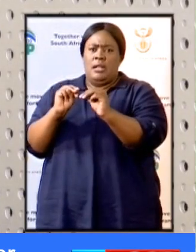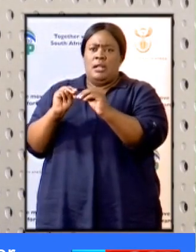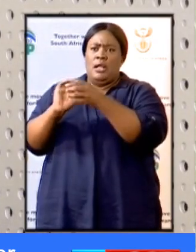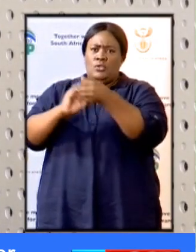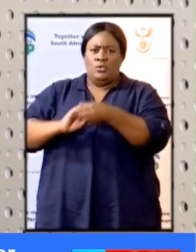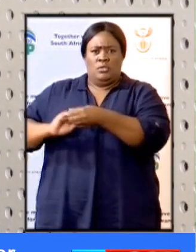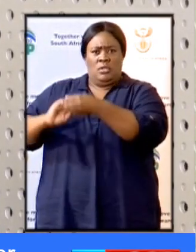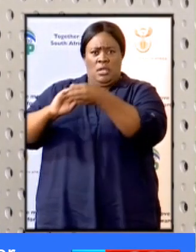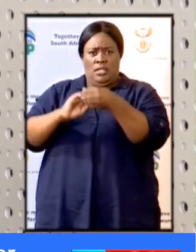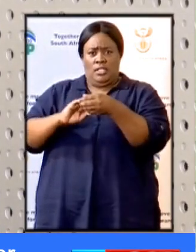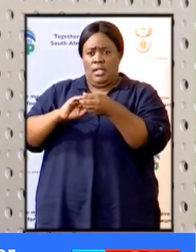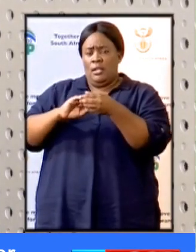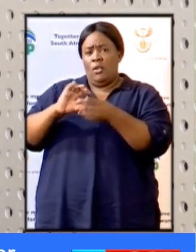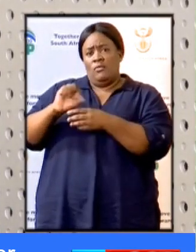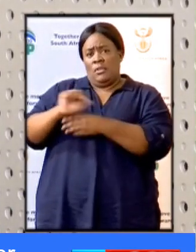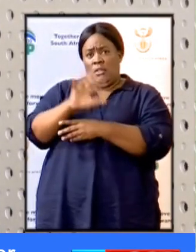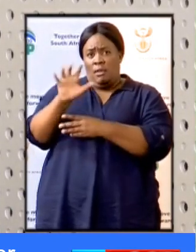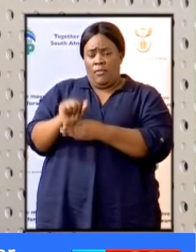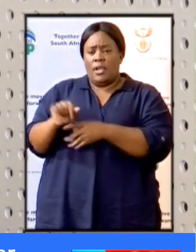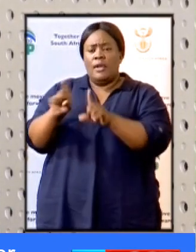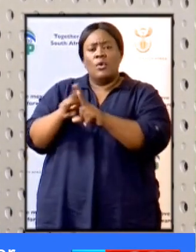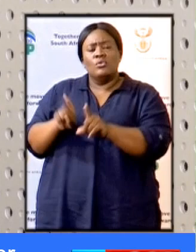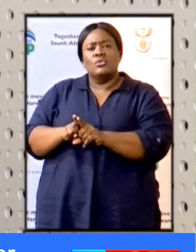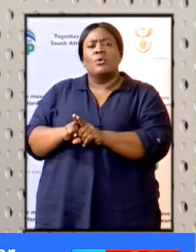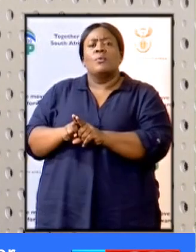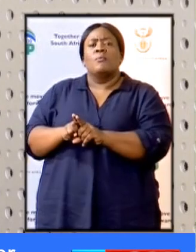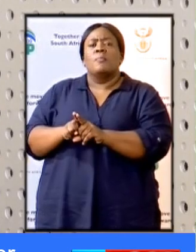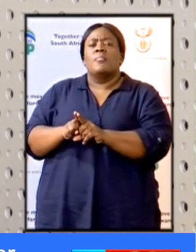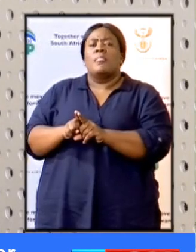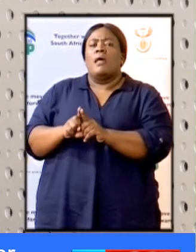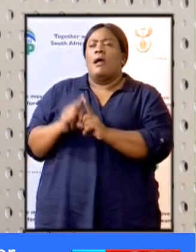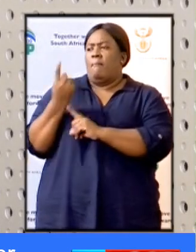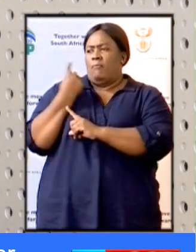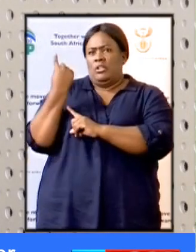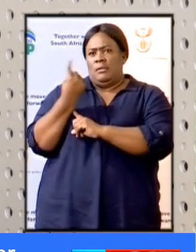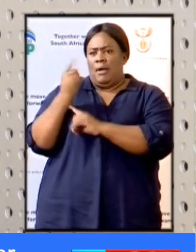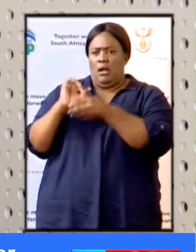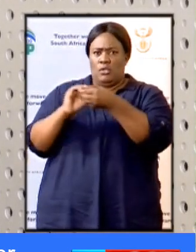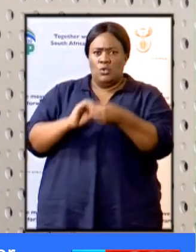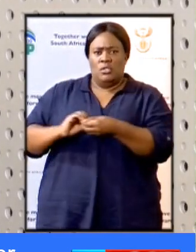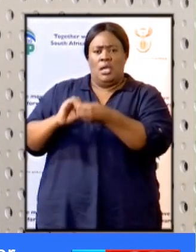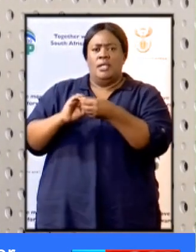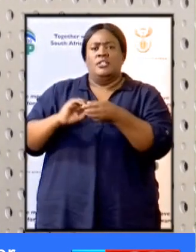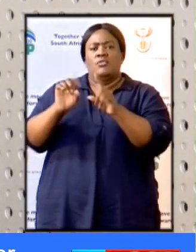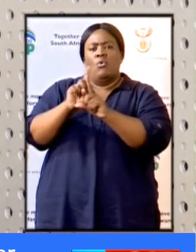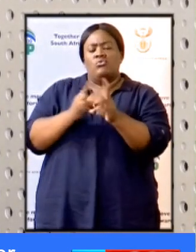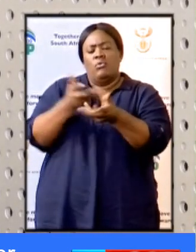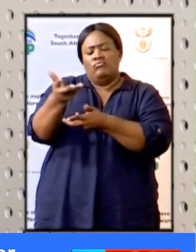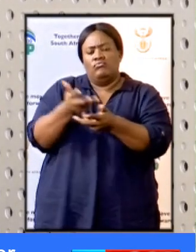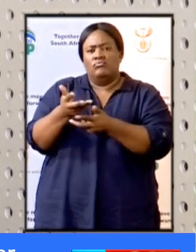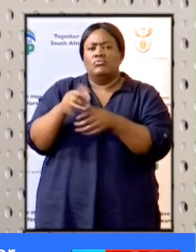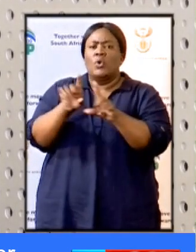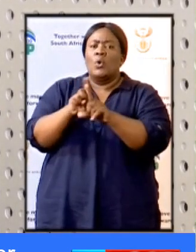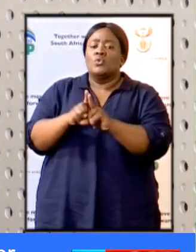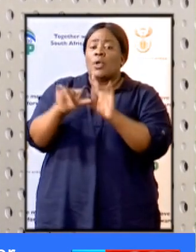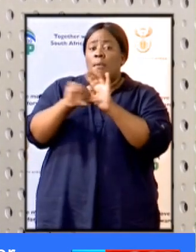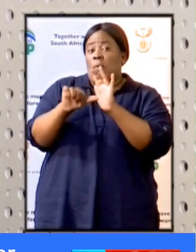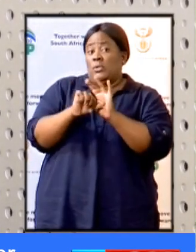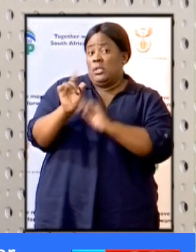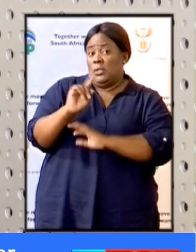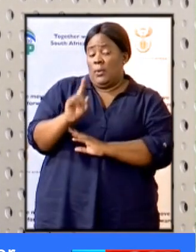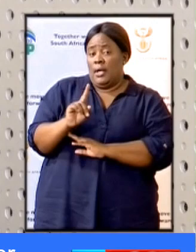IMASA. We also engaged with South African Principal Associations. We also, more importantly,